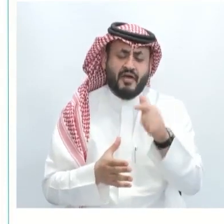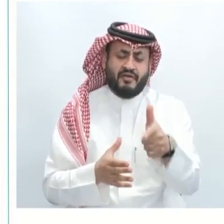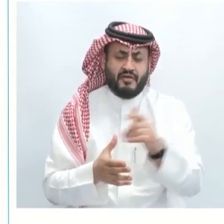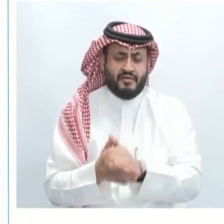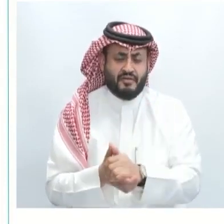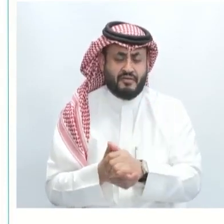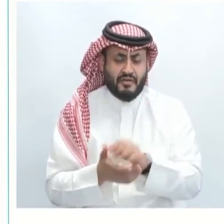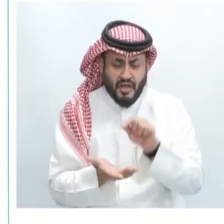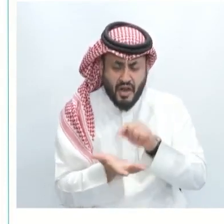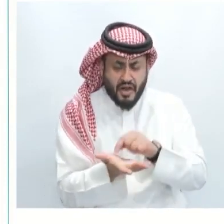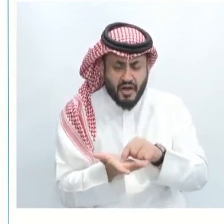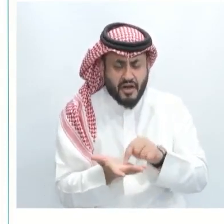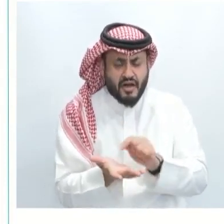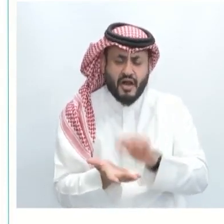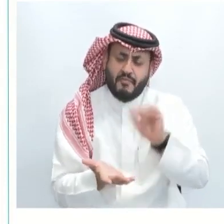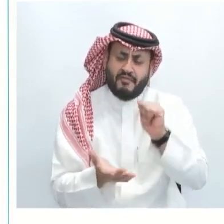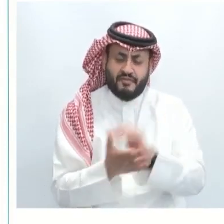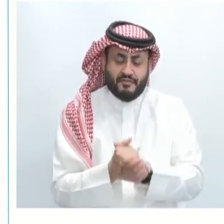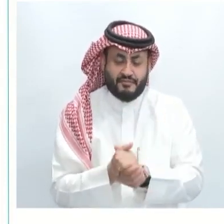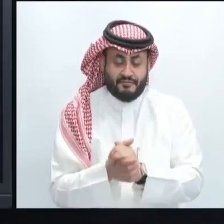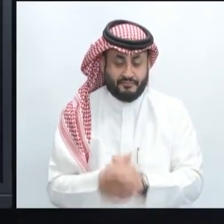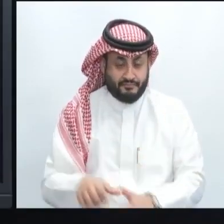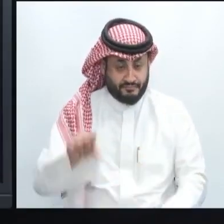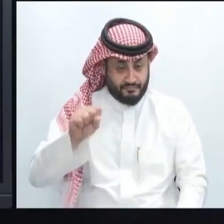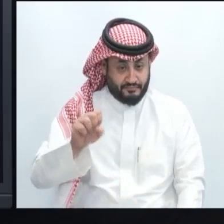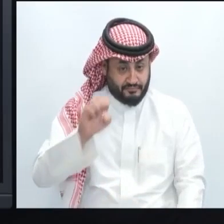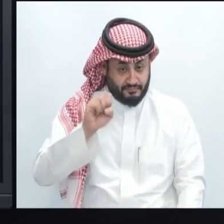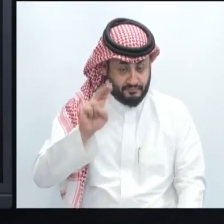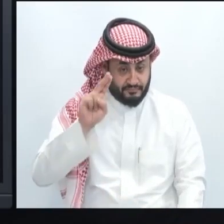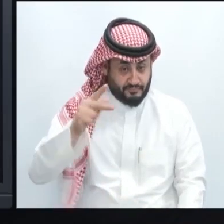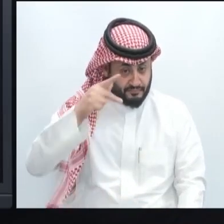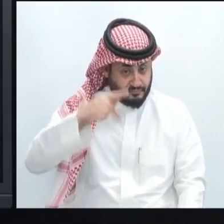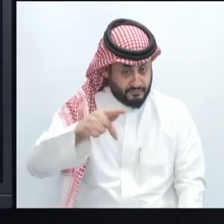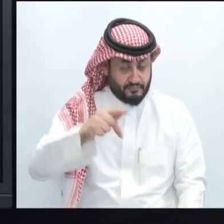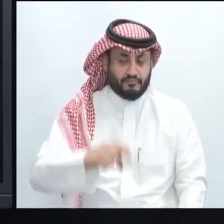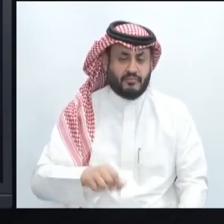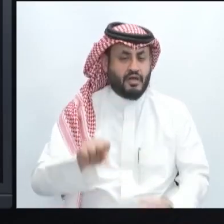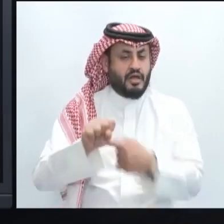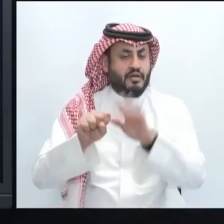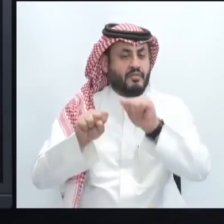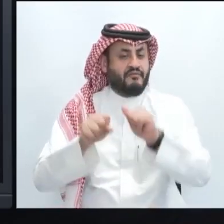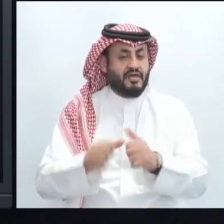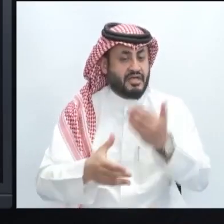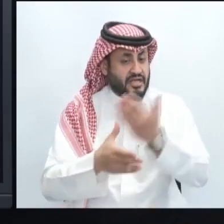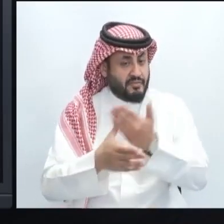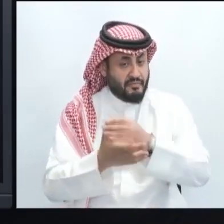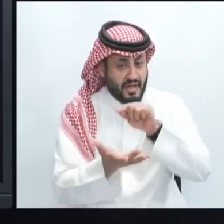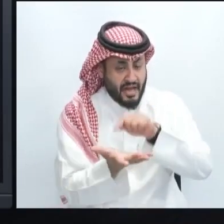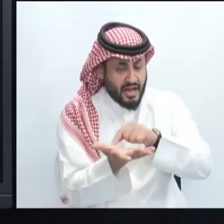soup. And when we have three, we also said these are